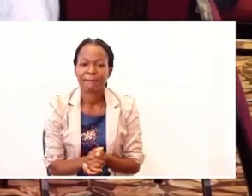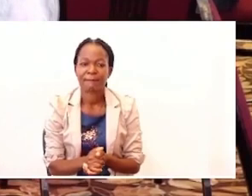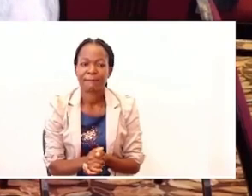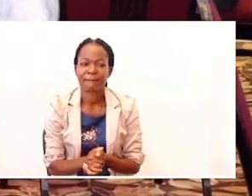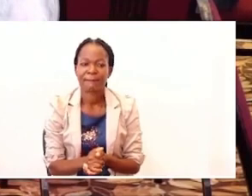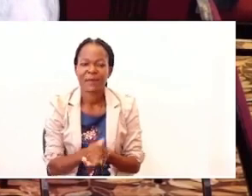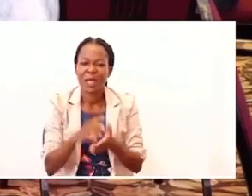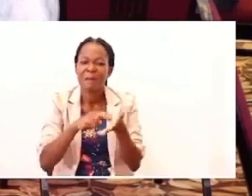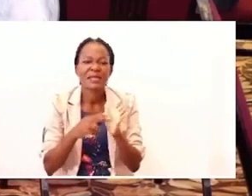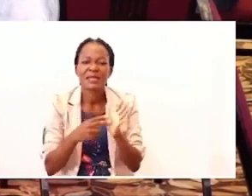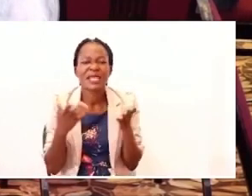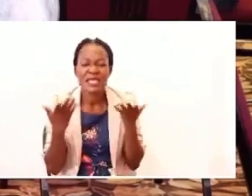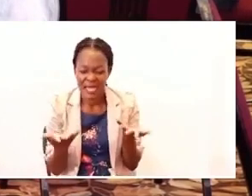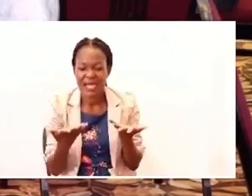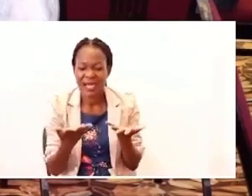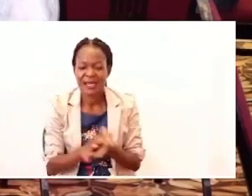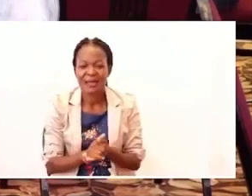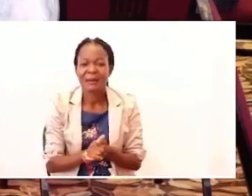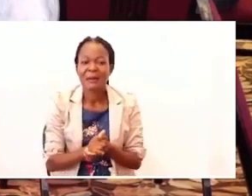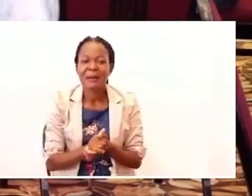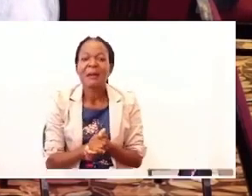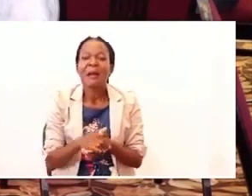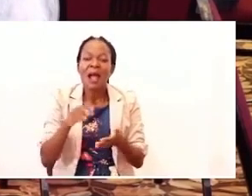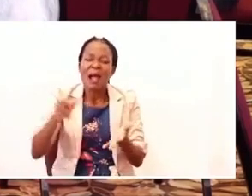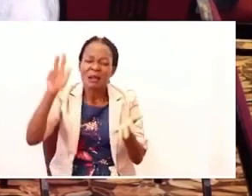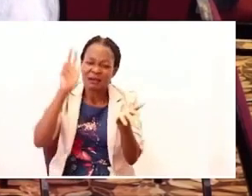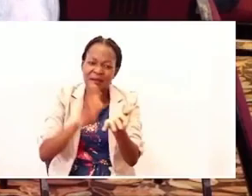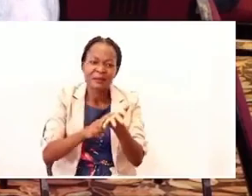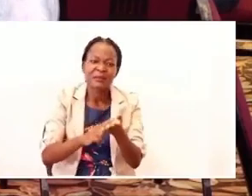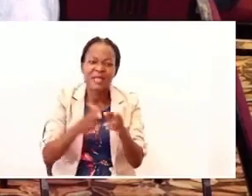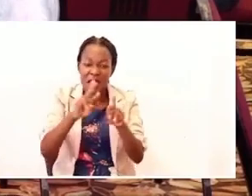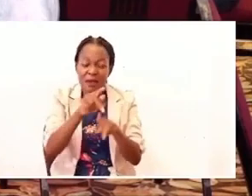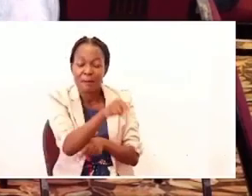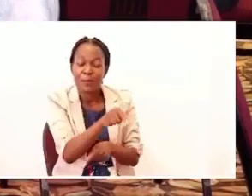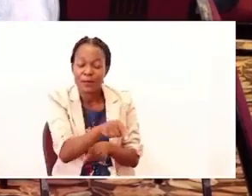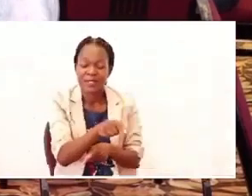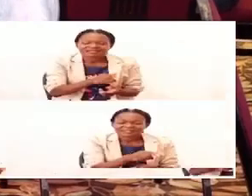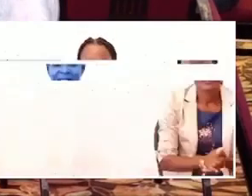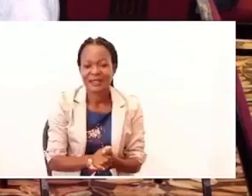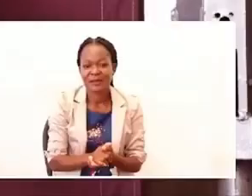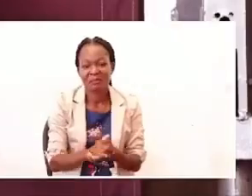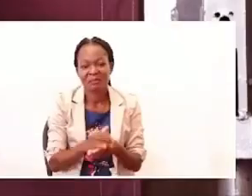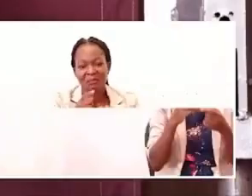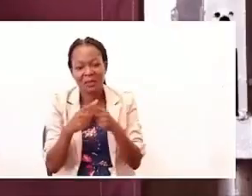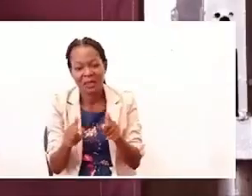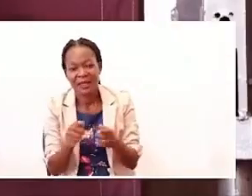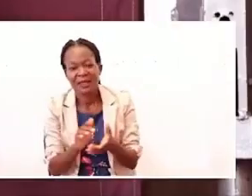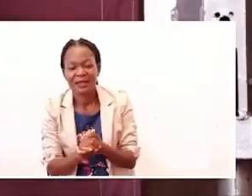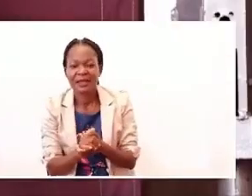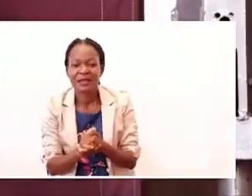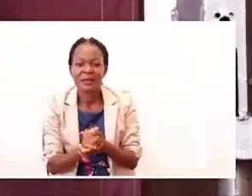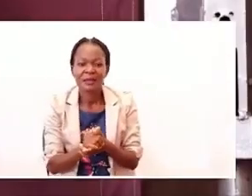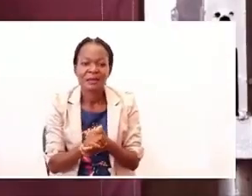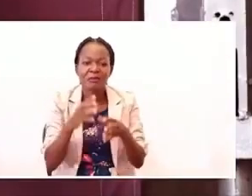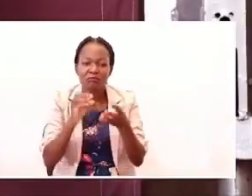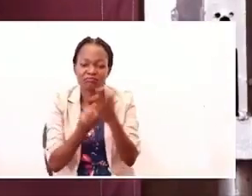Which means, therefore, that the adoption of the Begg report and the entrenchment of Bretton Woods